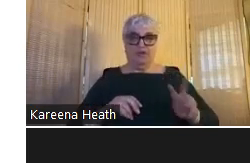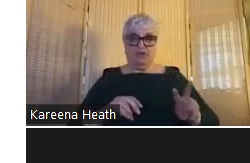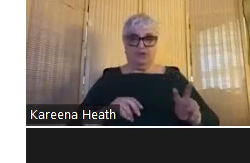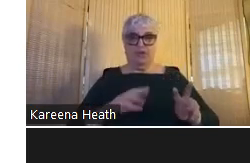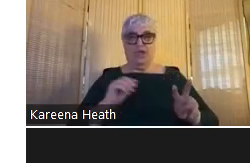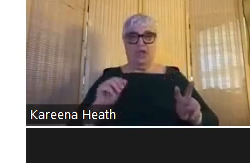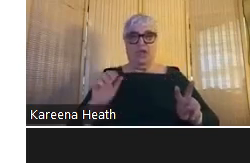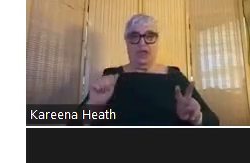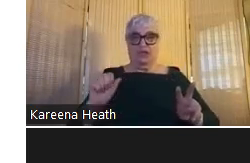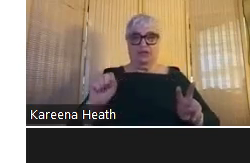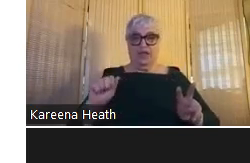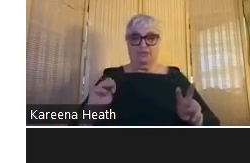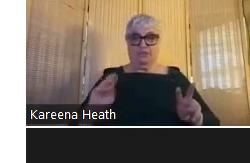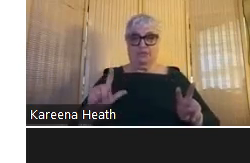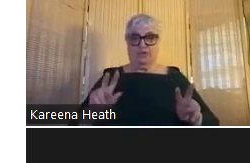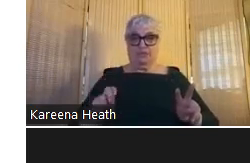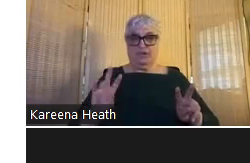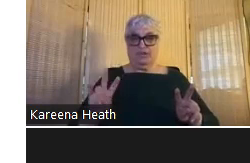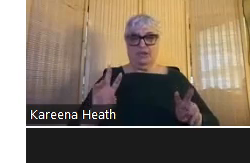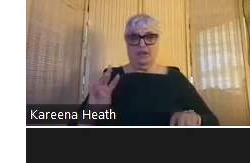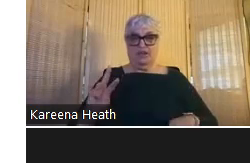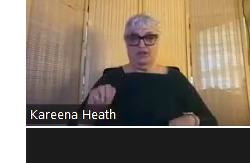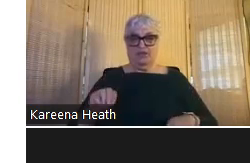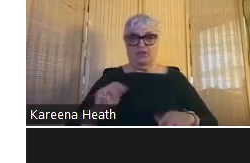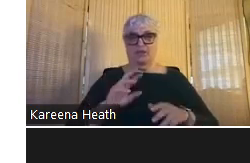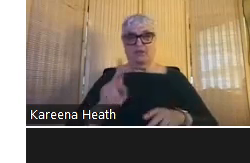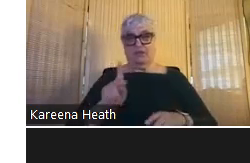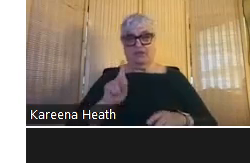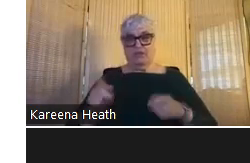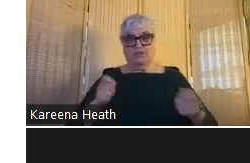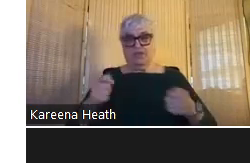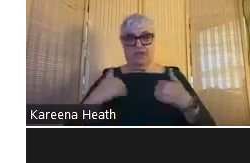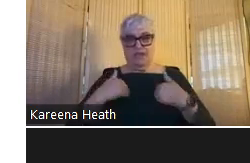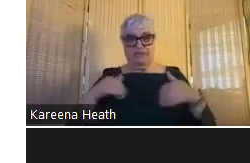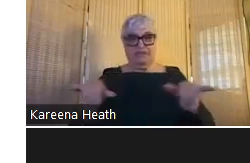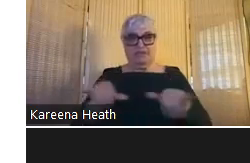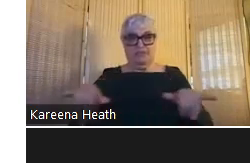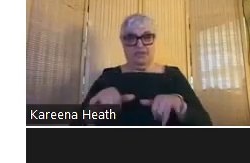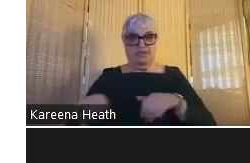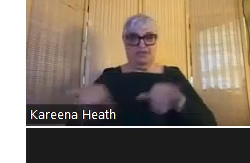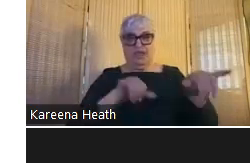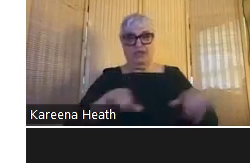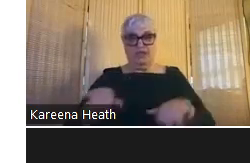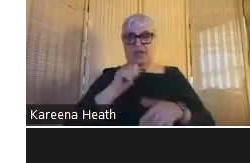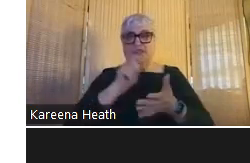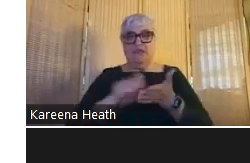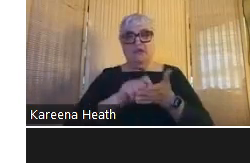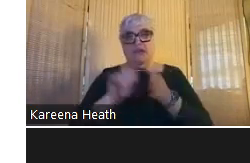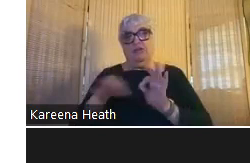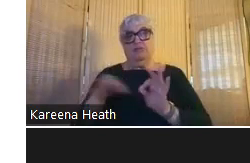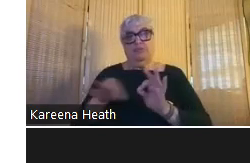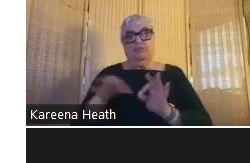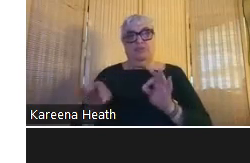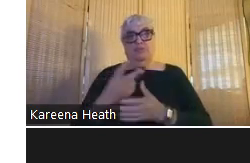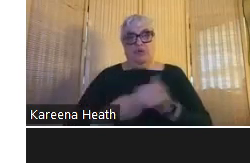and ASAM 3.7 withdrawal management at the same time, if they have a similar standard, without having to write out both of